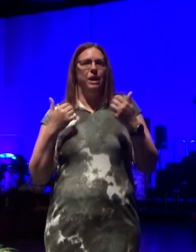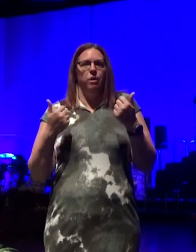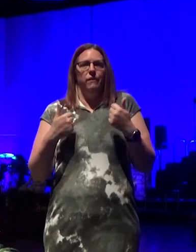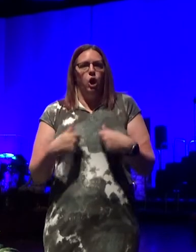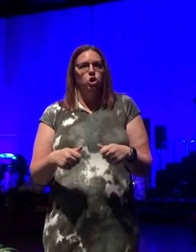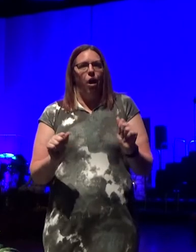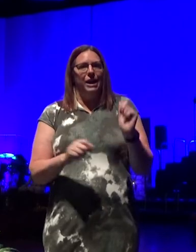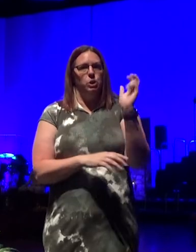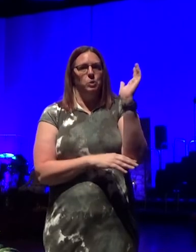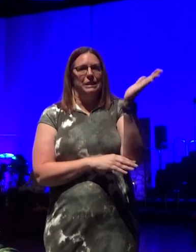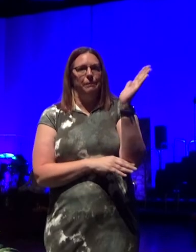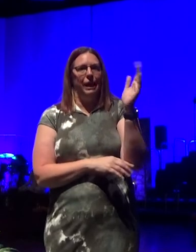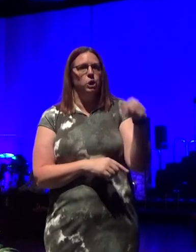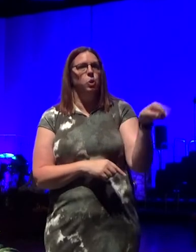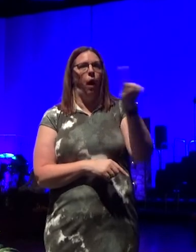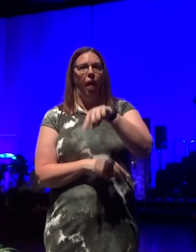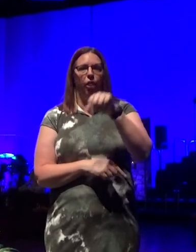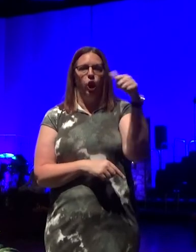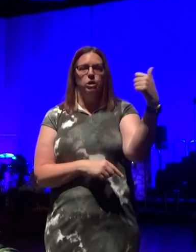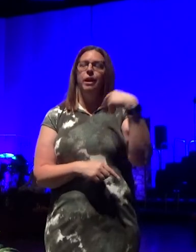liking being in the spotlight a little bit.